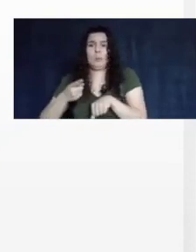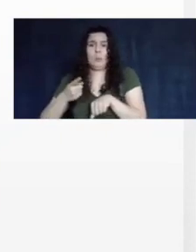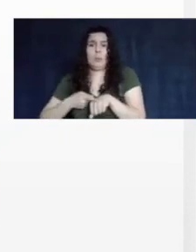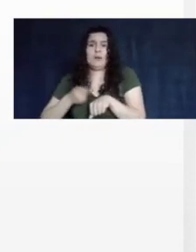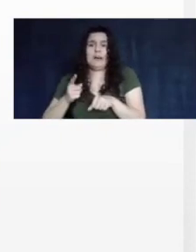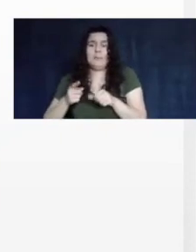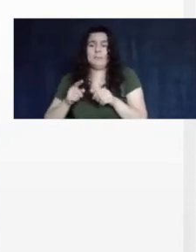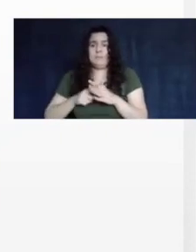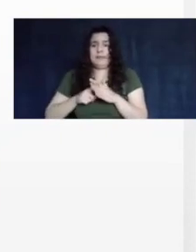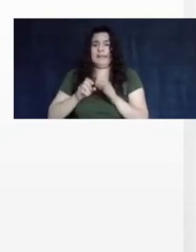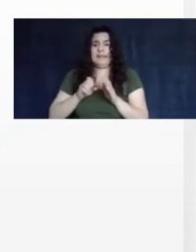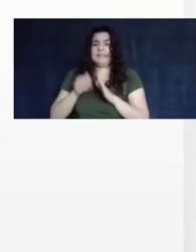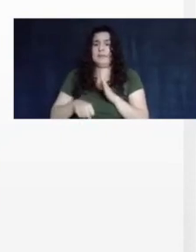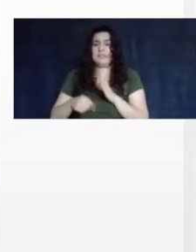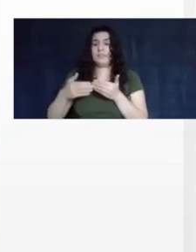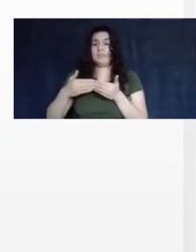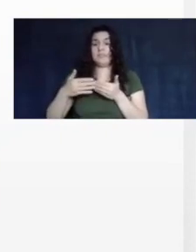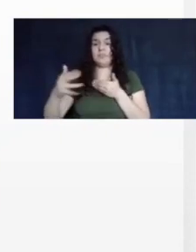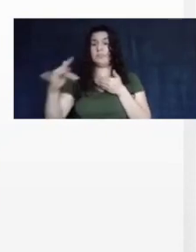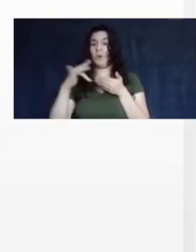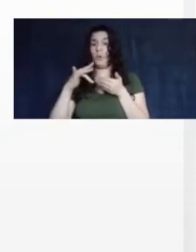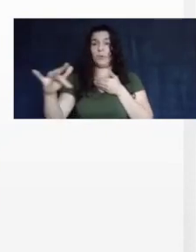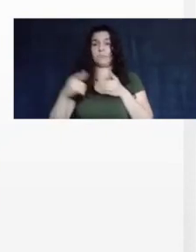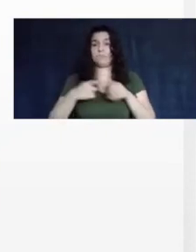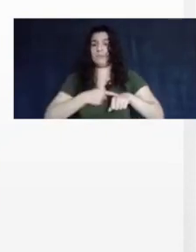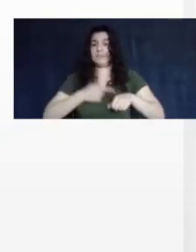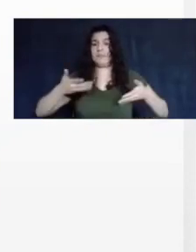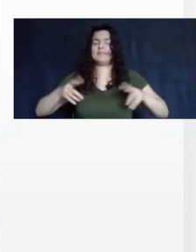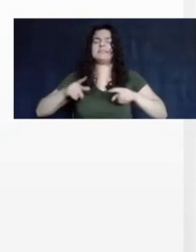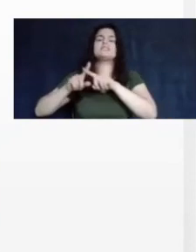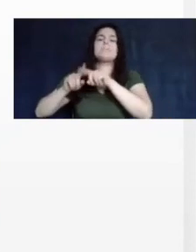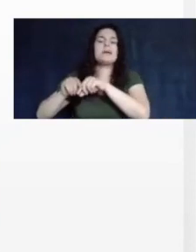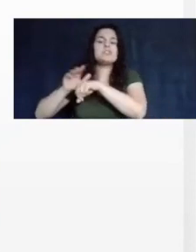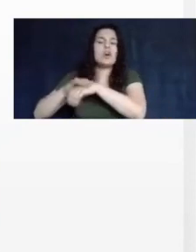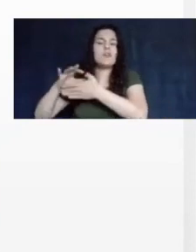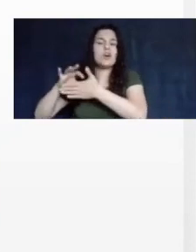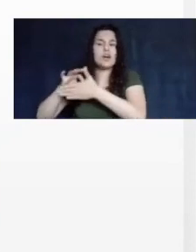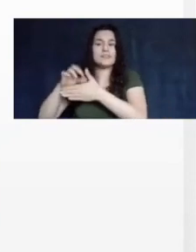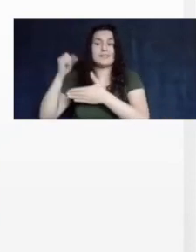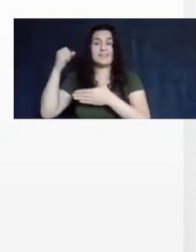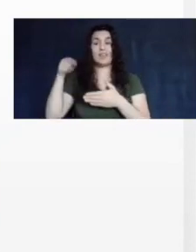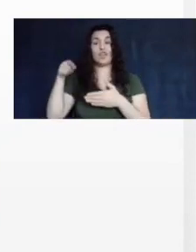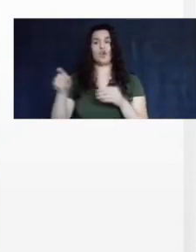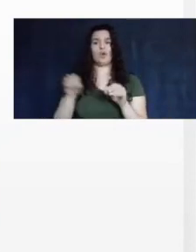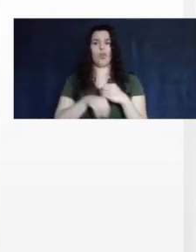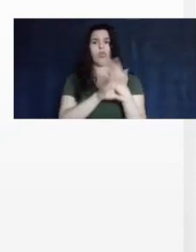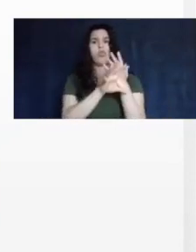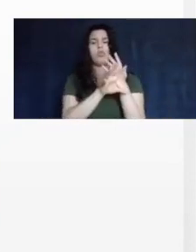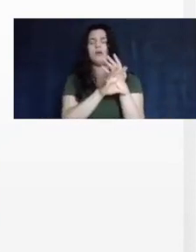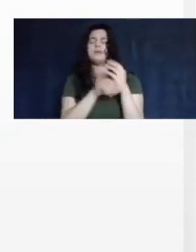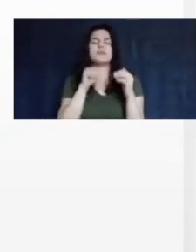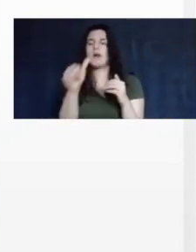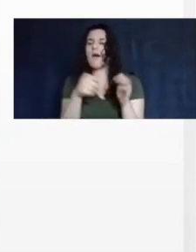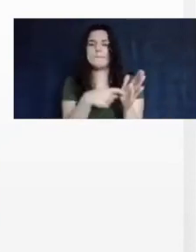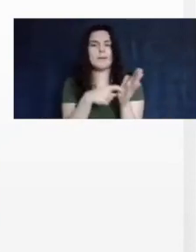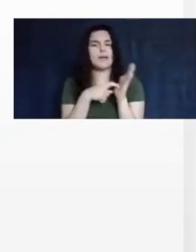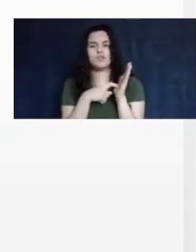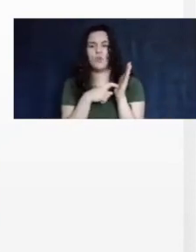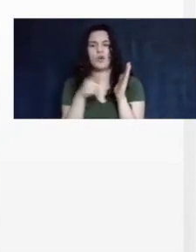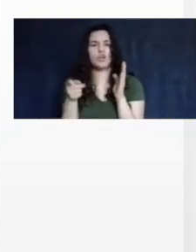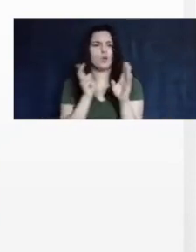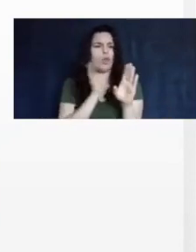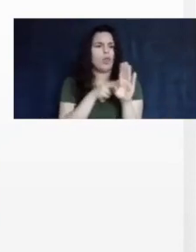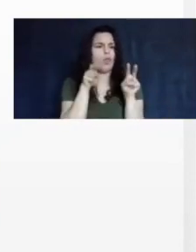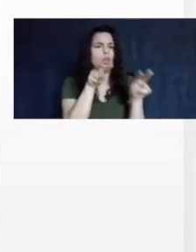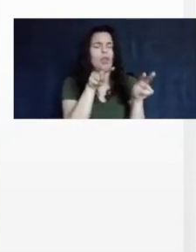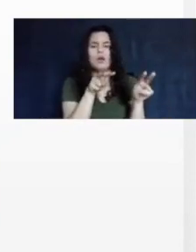meet again. It really depends on the content. Couple of things. These are not mandatory. They are recorded. So if Thursday from 8 to 9 does not work